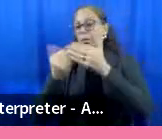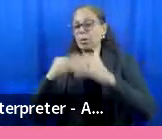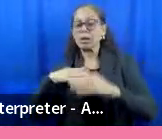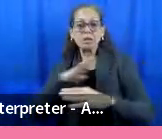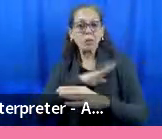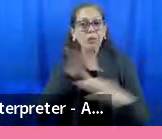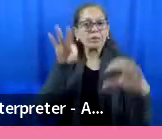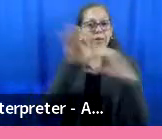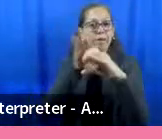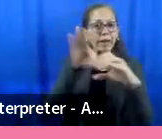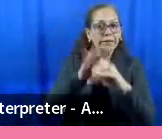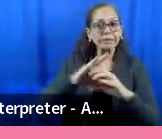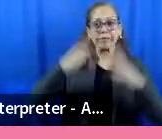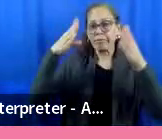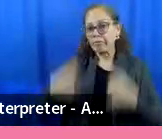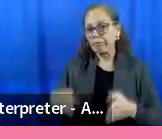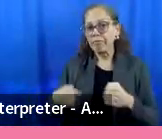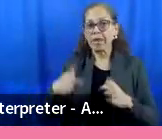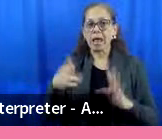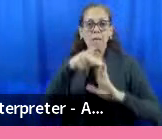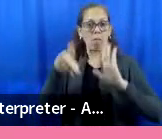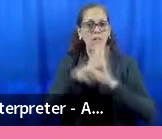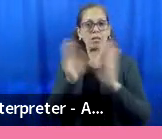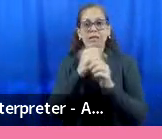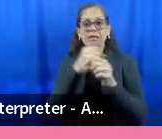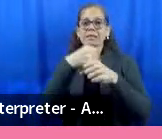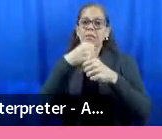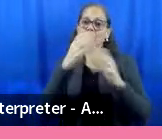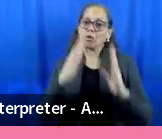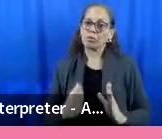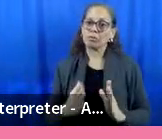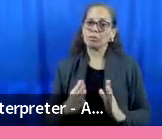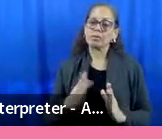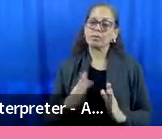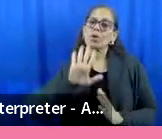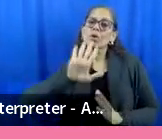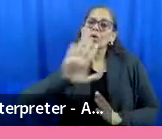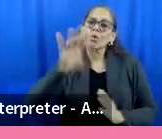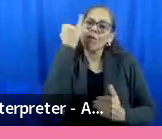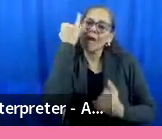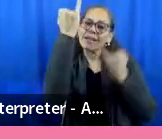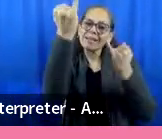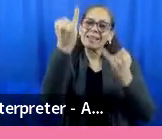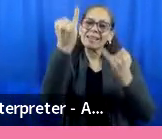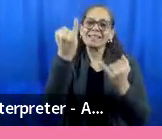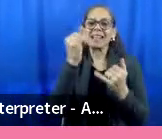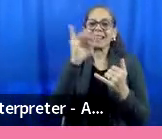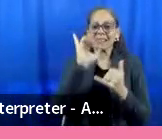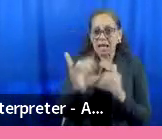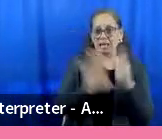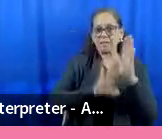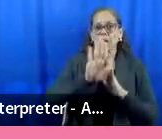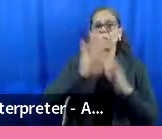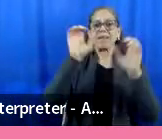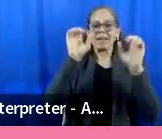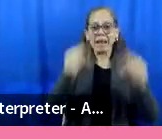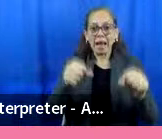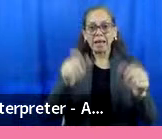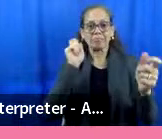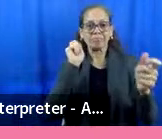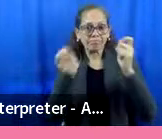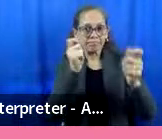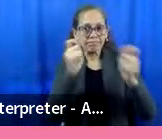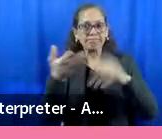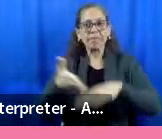and policymakers. Share your ideas about how this in-development resource can be shaped and improved to